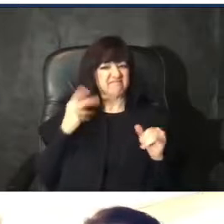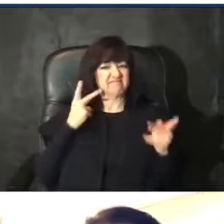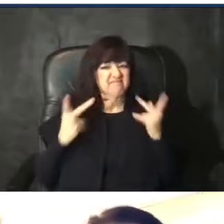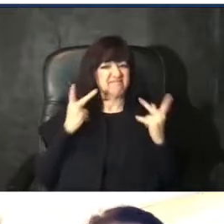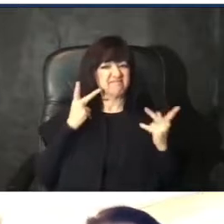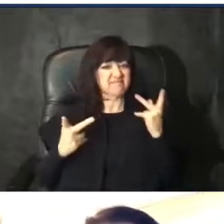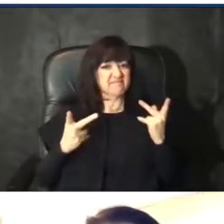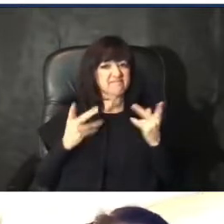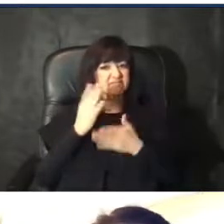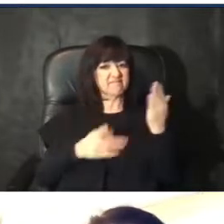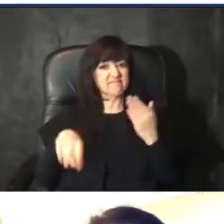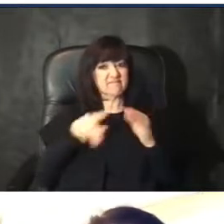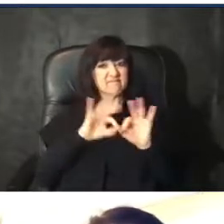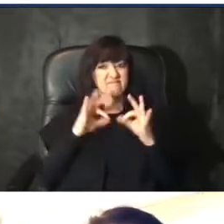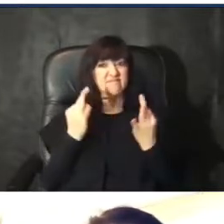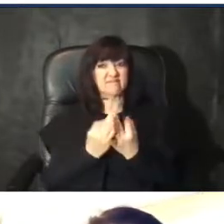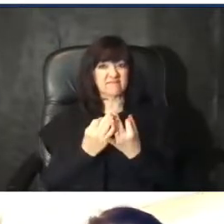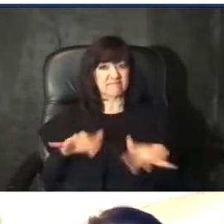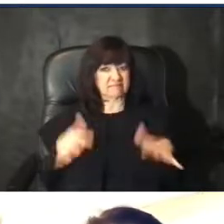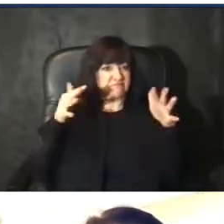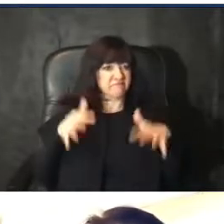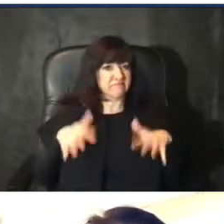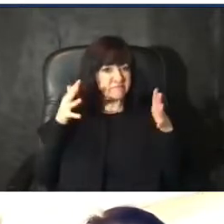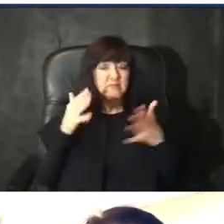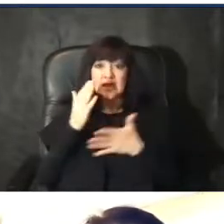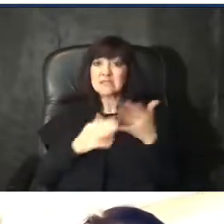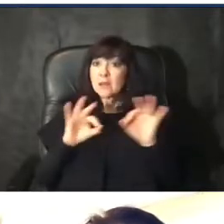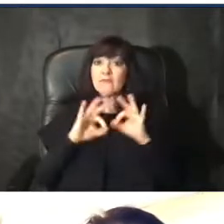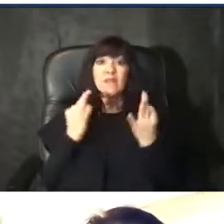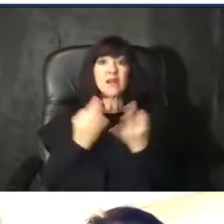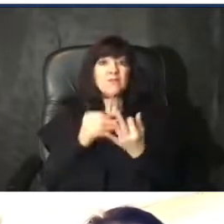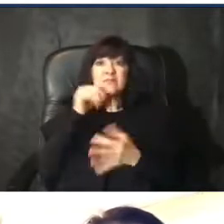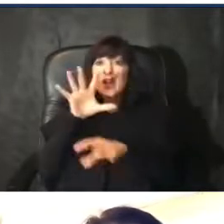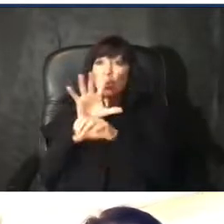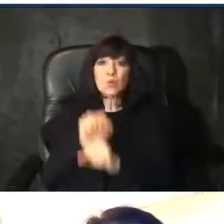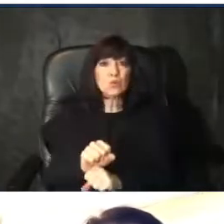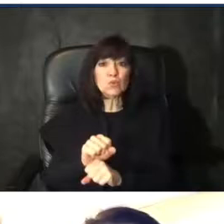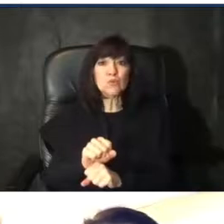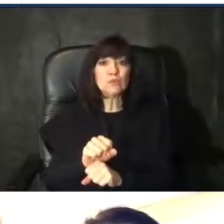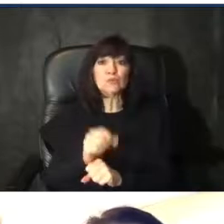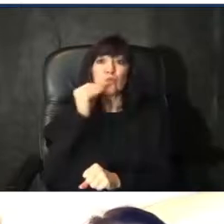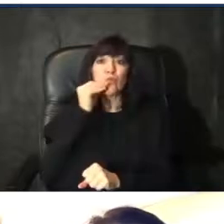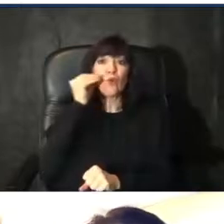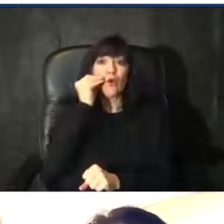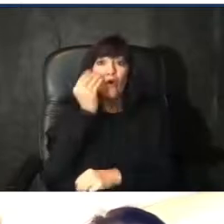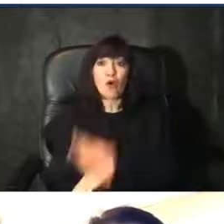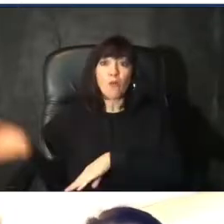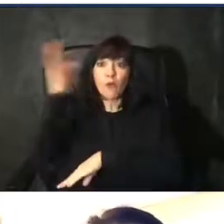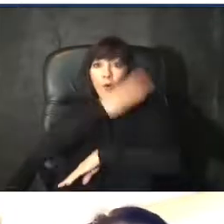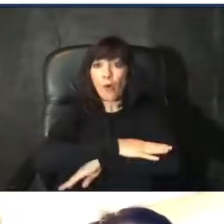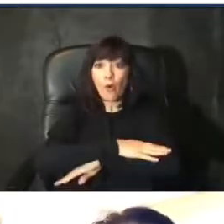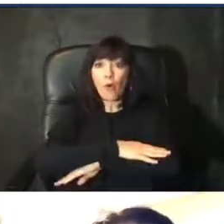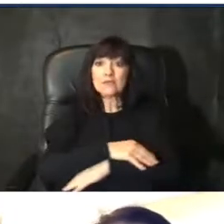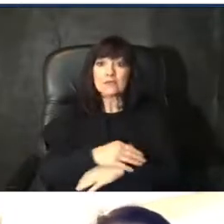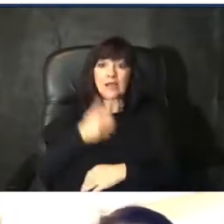Families don't know what to do with their children now. I think I think Malia just said about, the activities, taking a